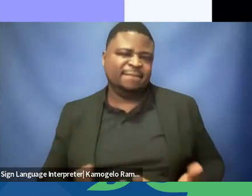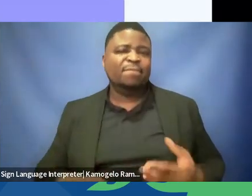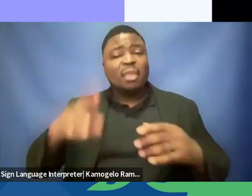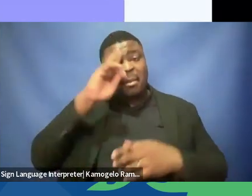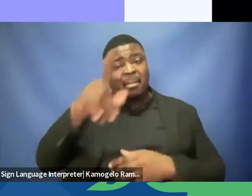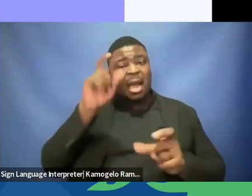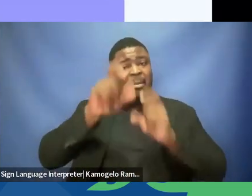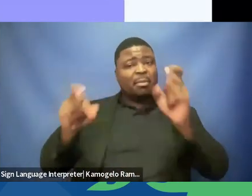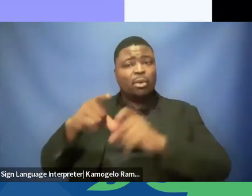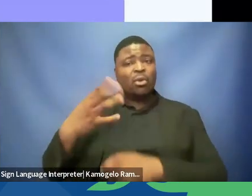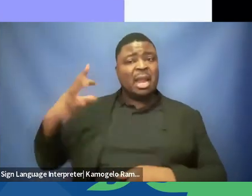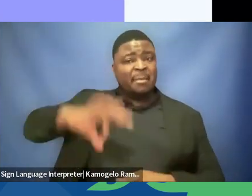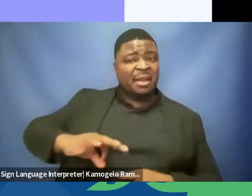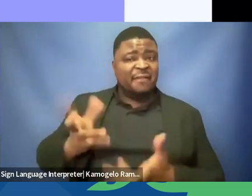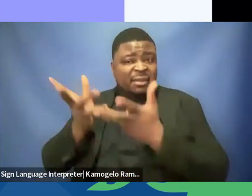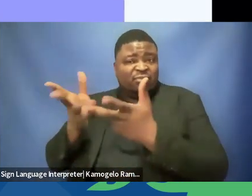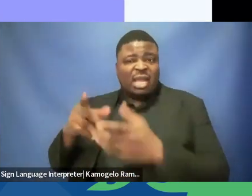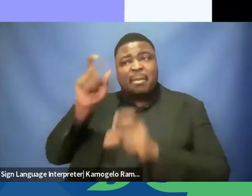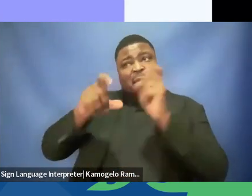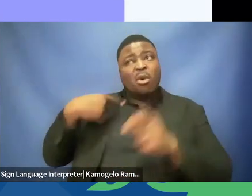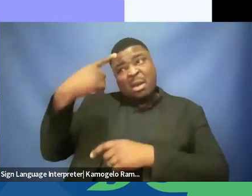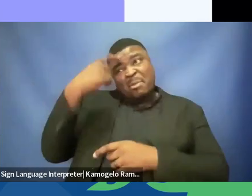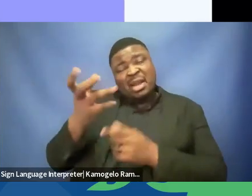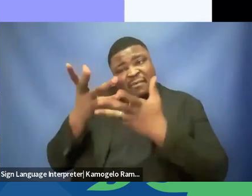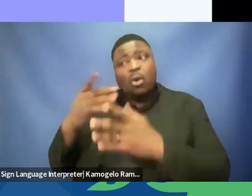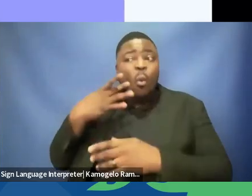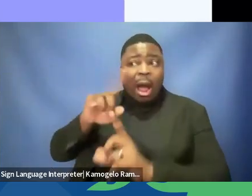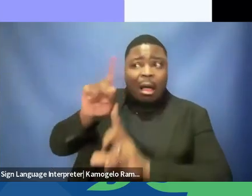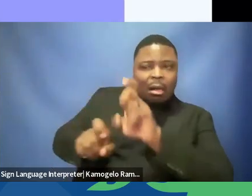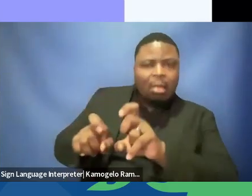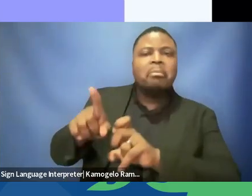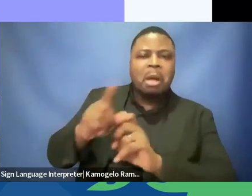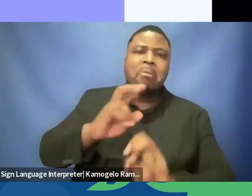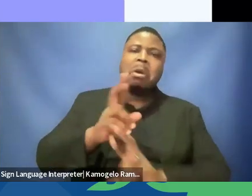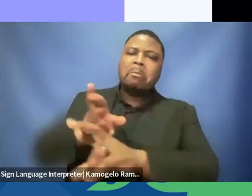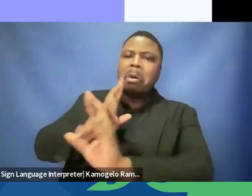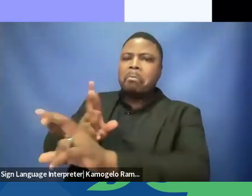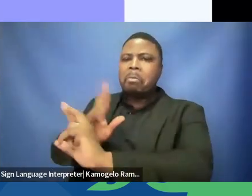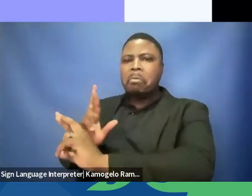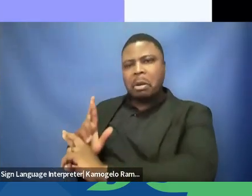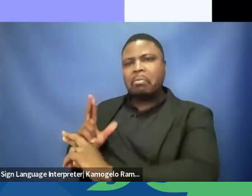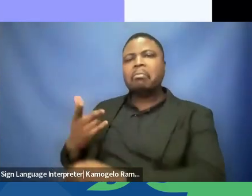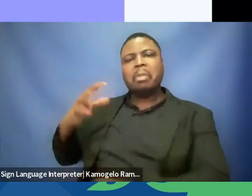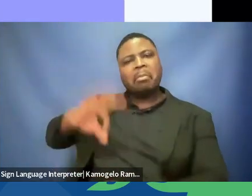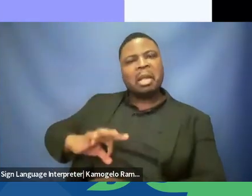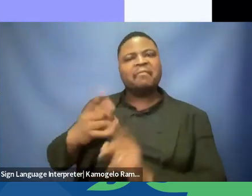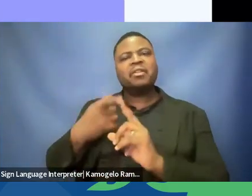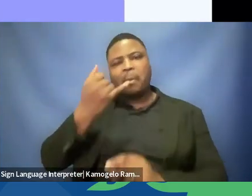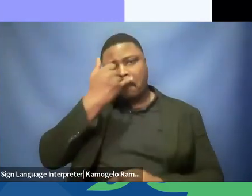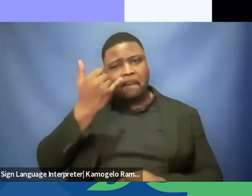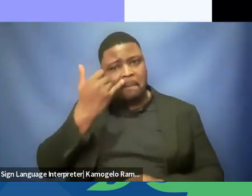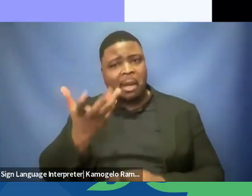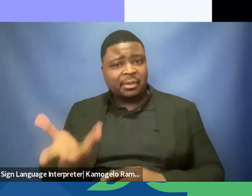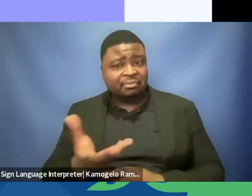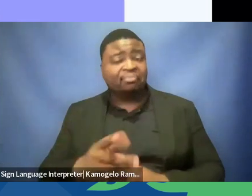they reported. This is what they believed that were benefiting them from the use of cats. Let's look at risks. And the risk I'm